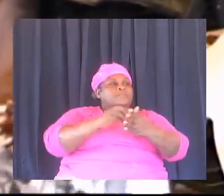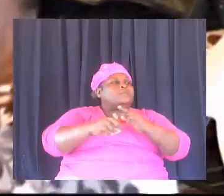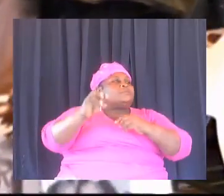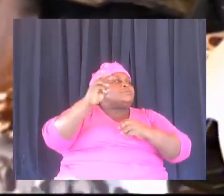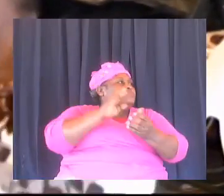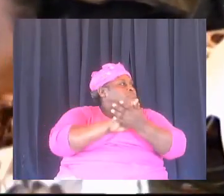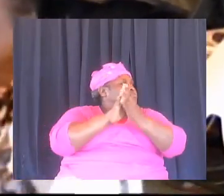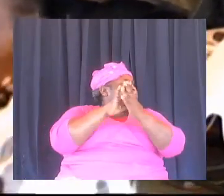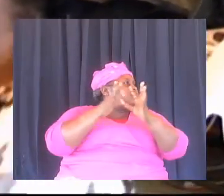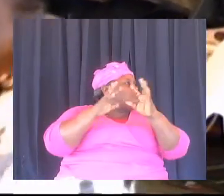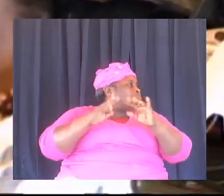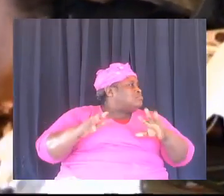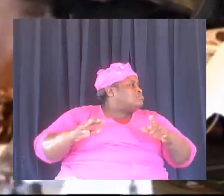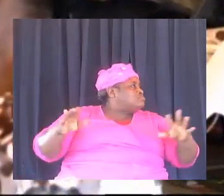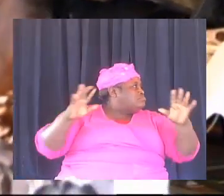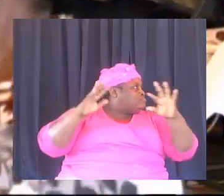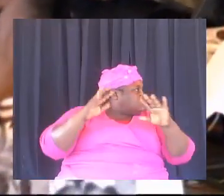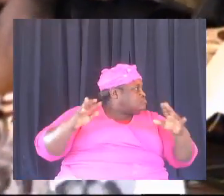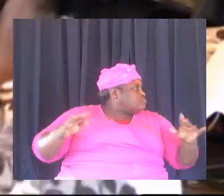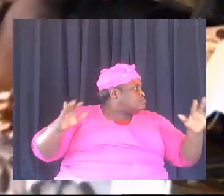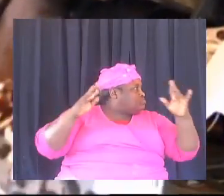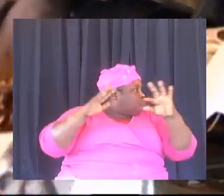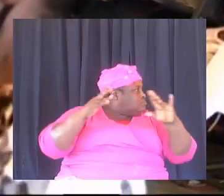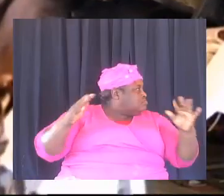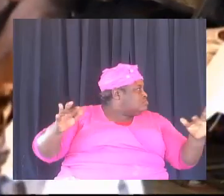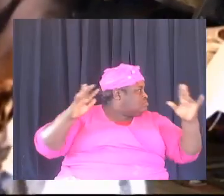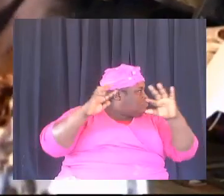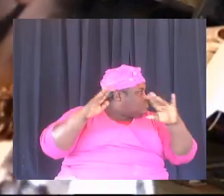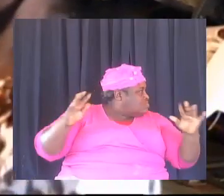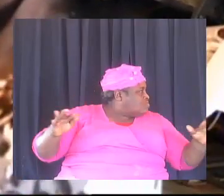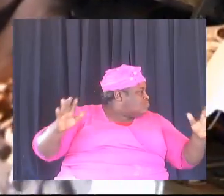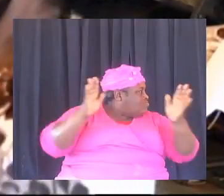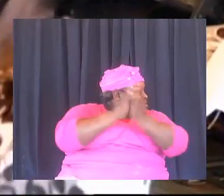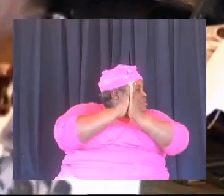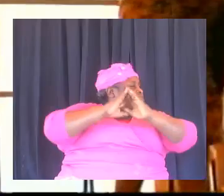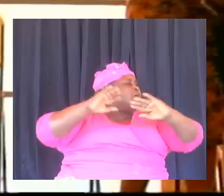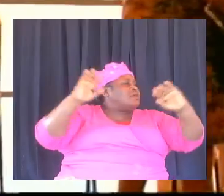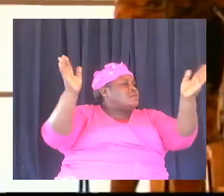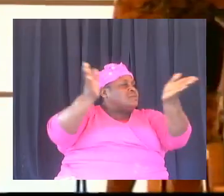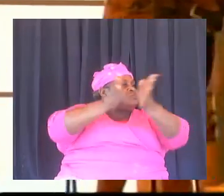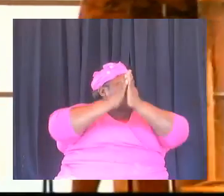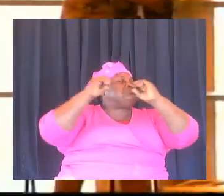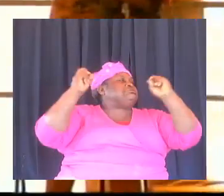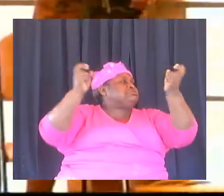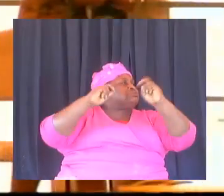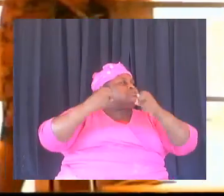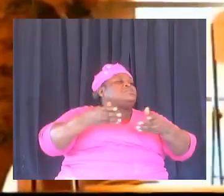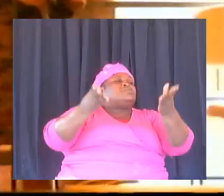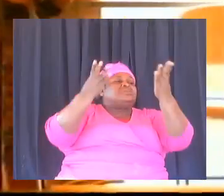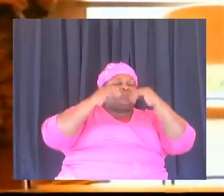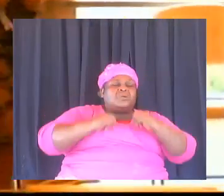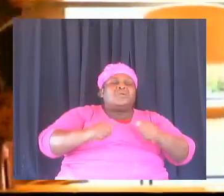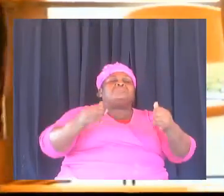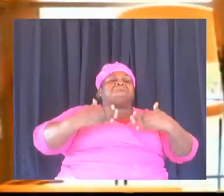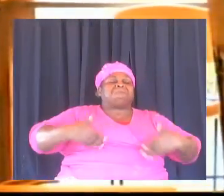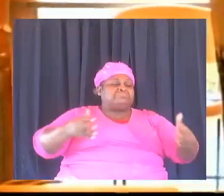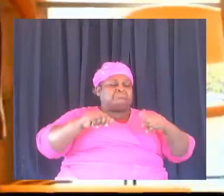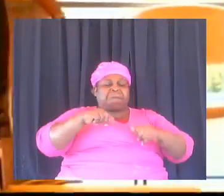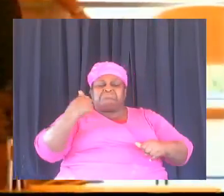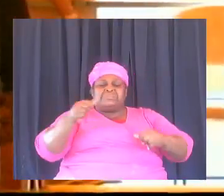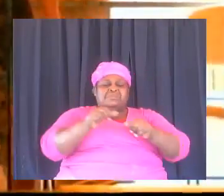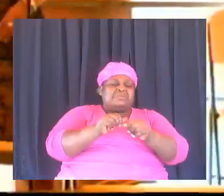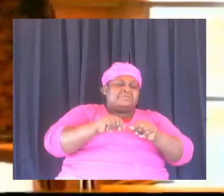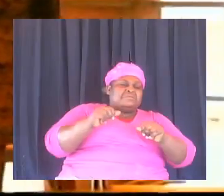again. Just a second. Saints, look here. We come here every other week. And we don't know